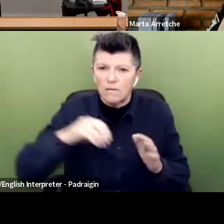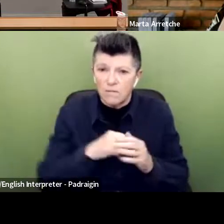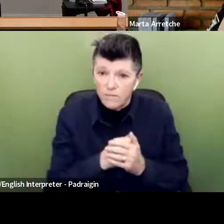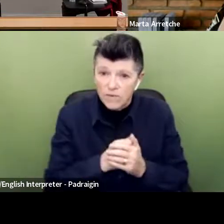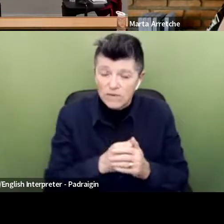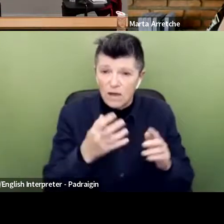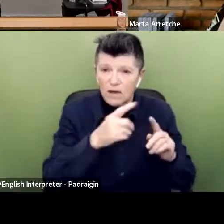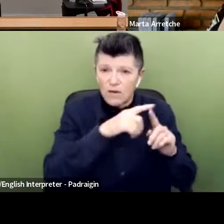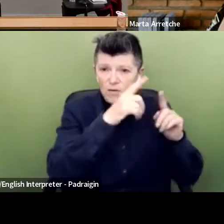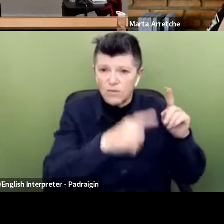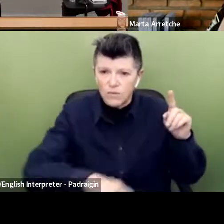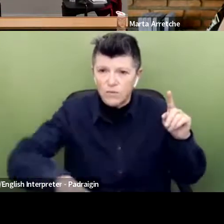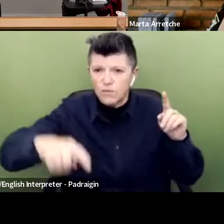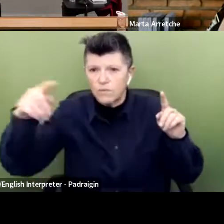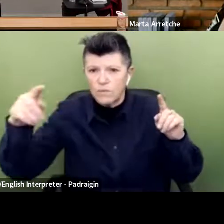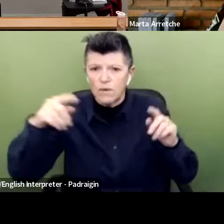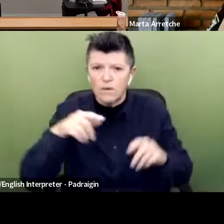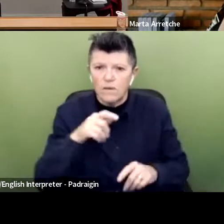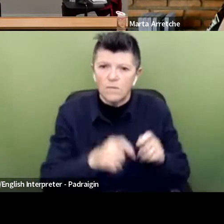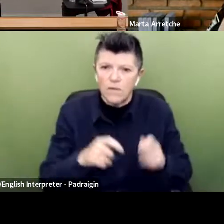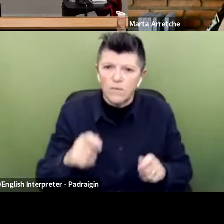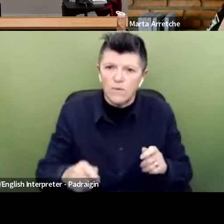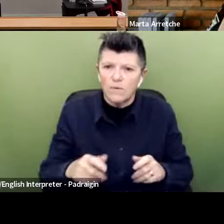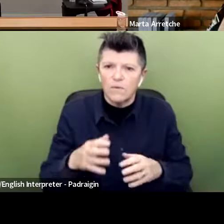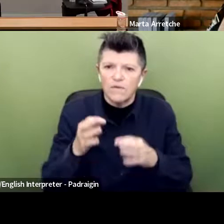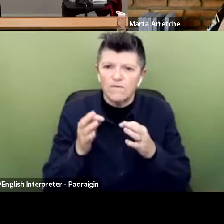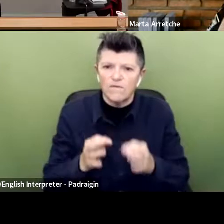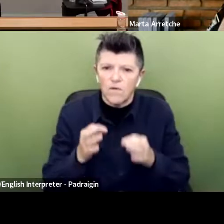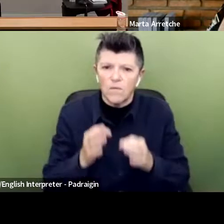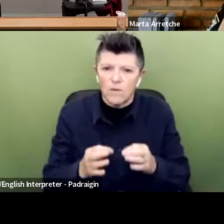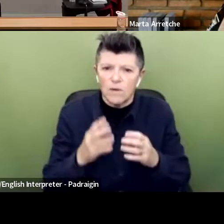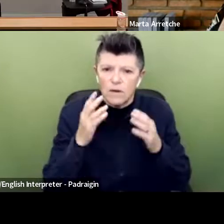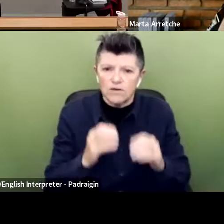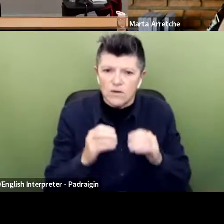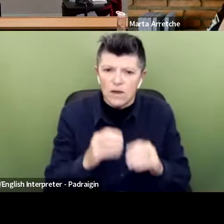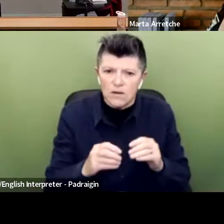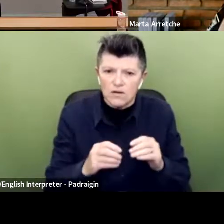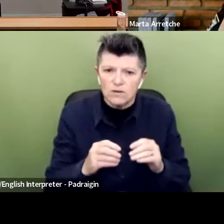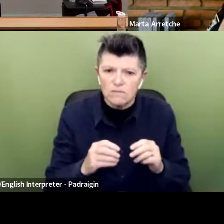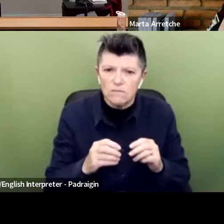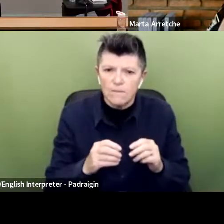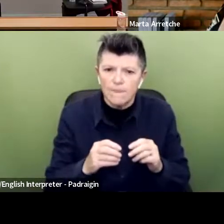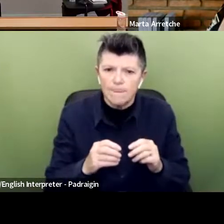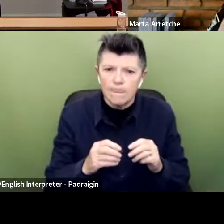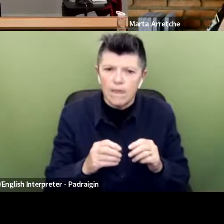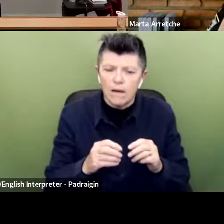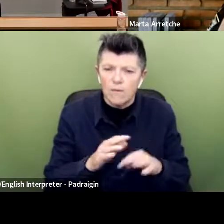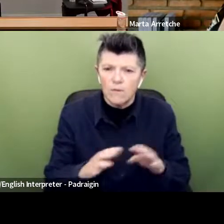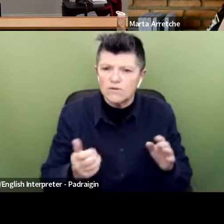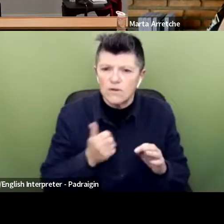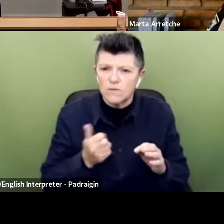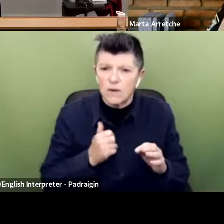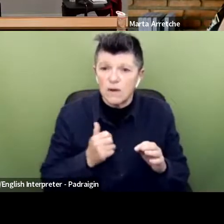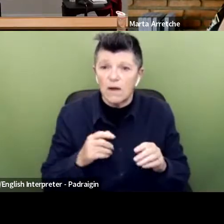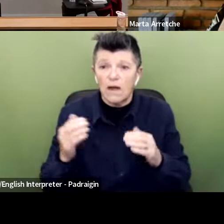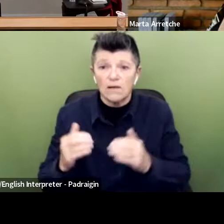formal education who have kind of probably, we're trying to find explanations, obviously, because it's slightly unexpected, and people with higher levels of